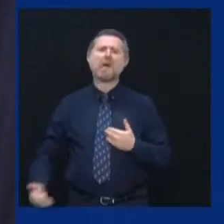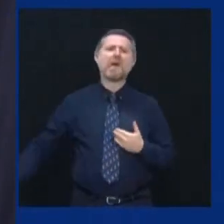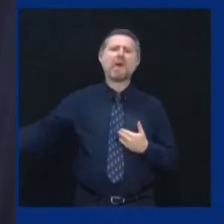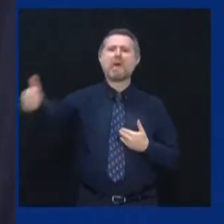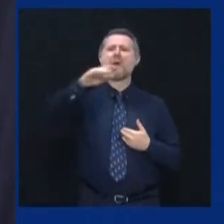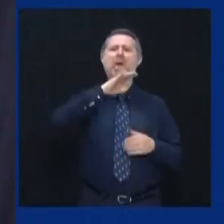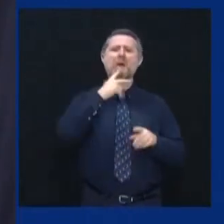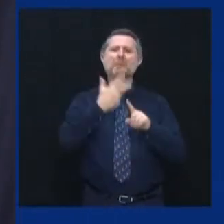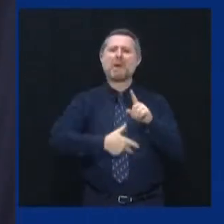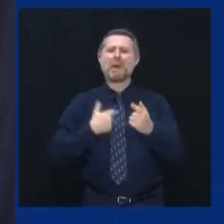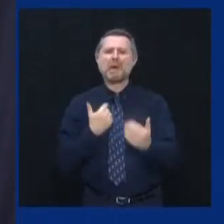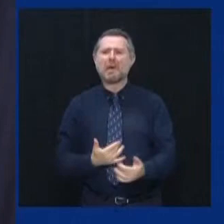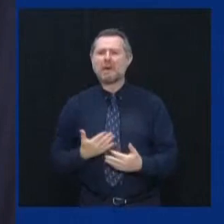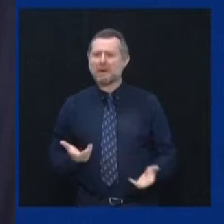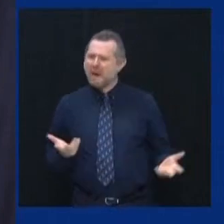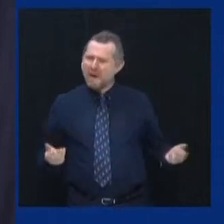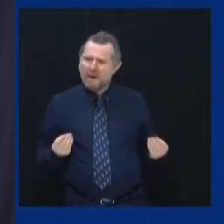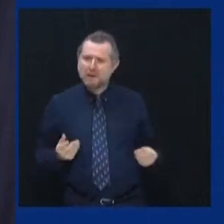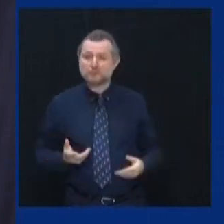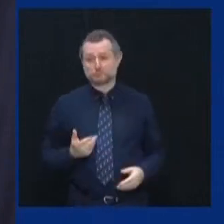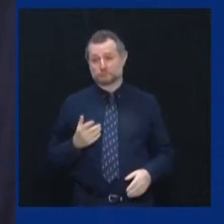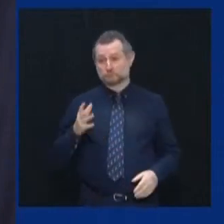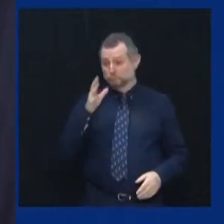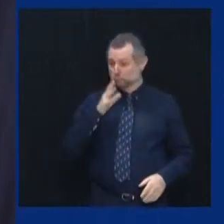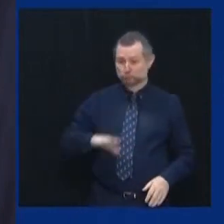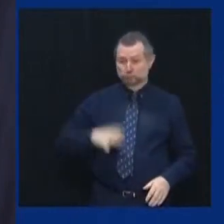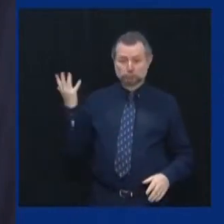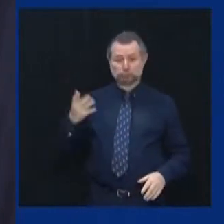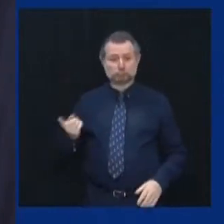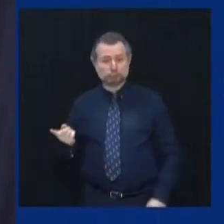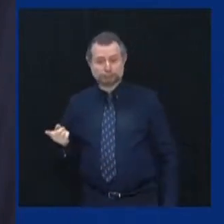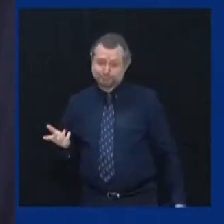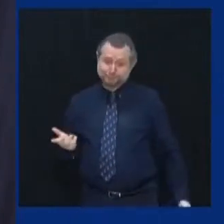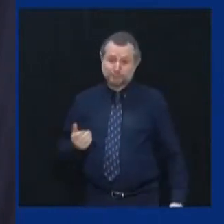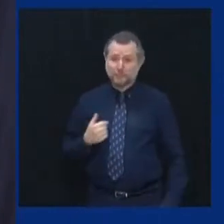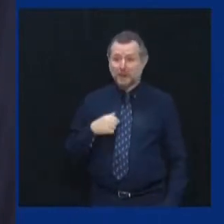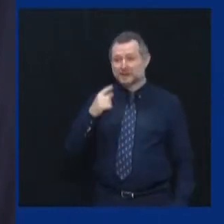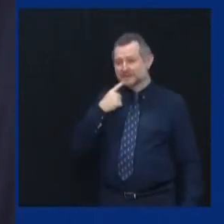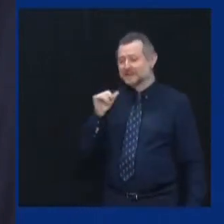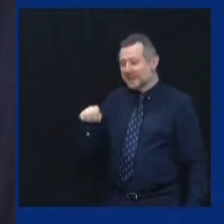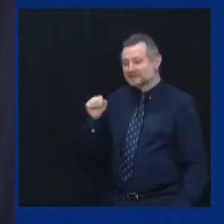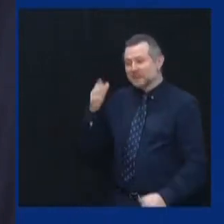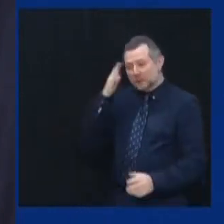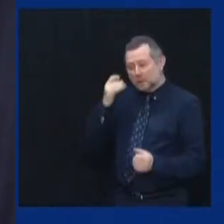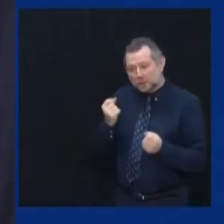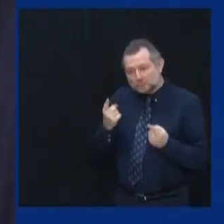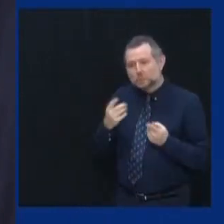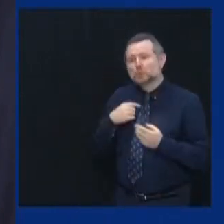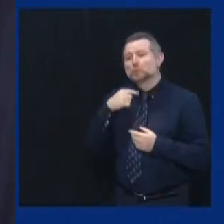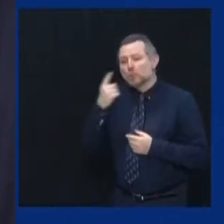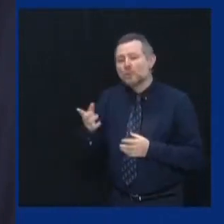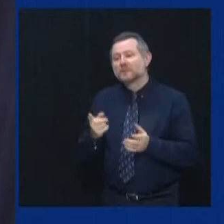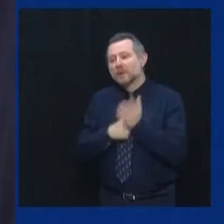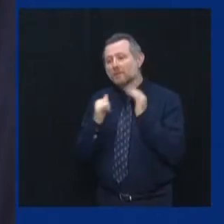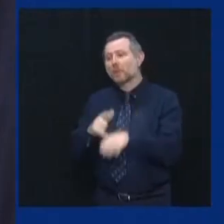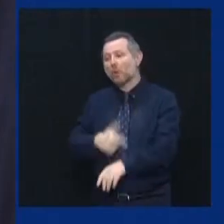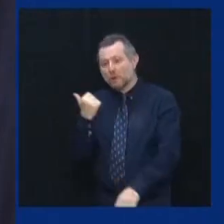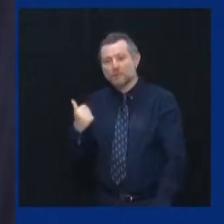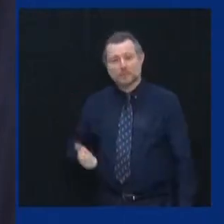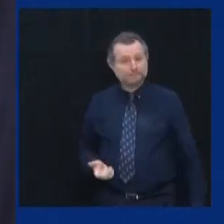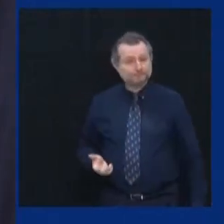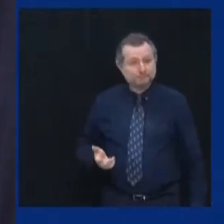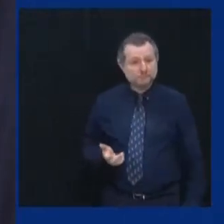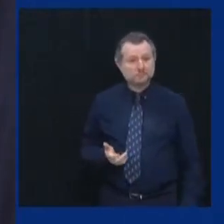months. And she's not going to be happy with me. And I'm going to say, yeah, but I told you that. And